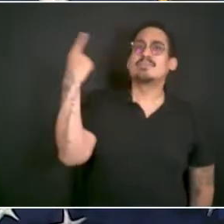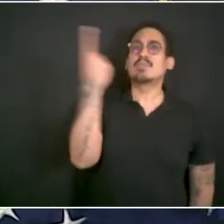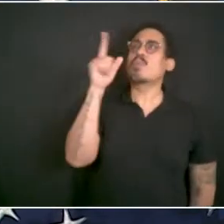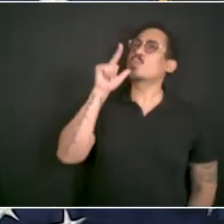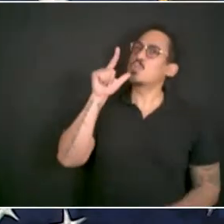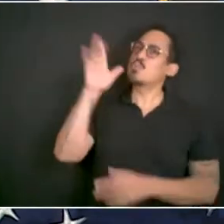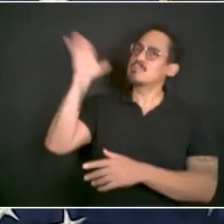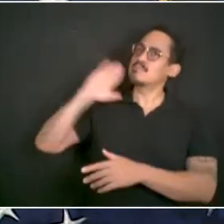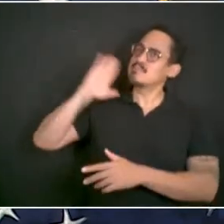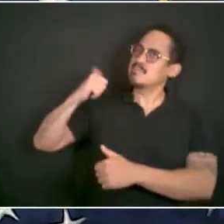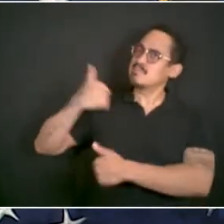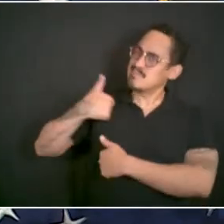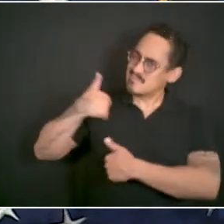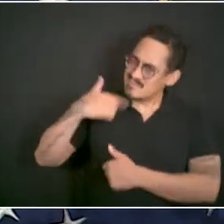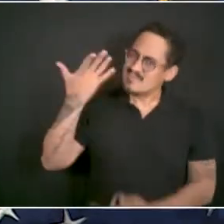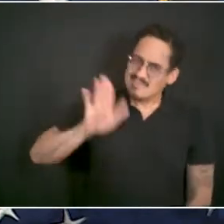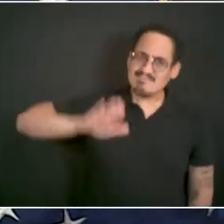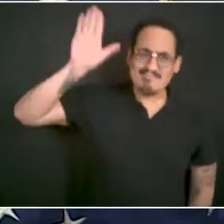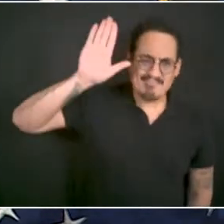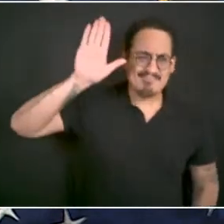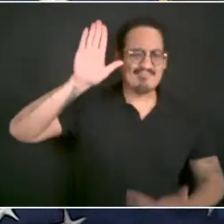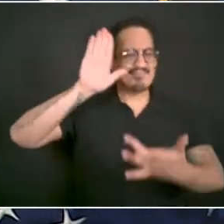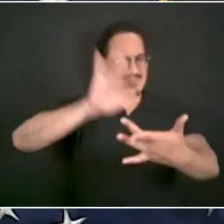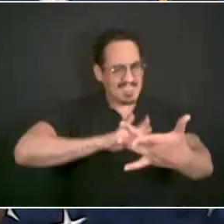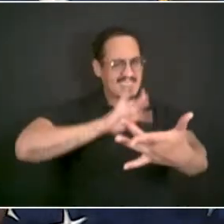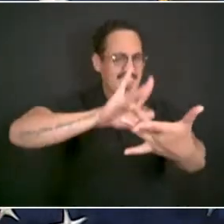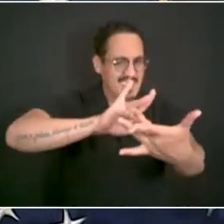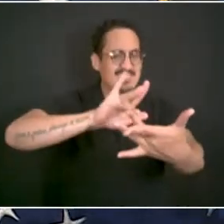is nyc.gov/vets. Phone number